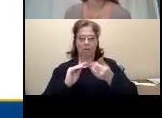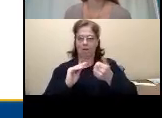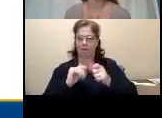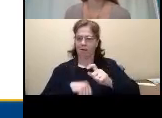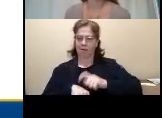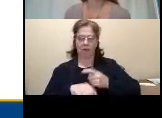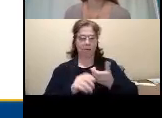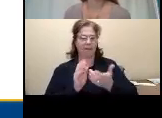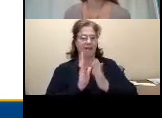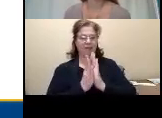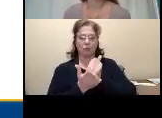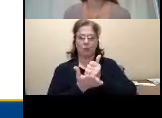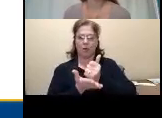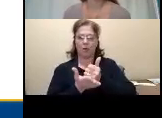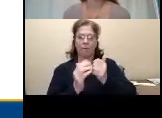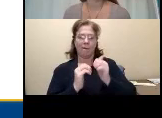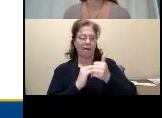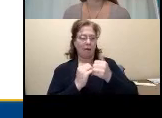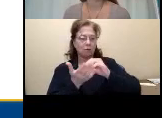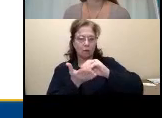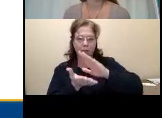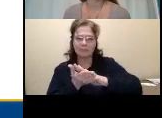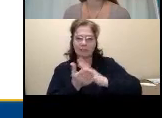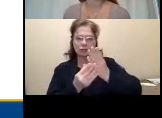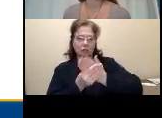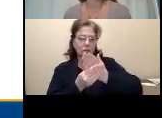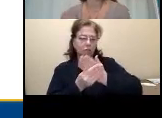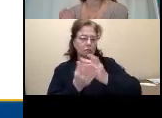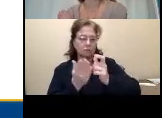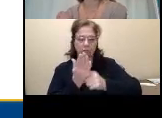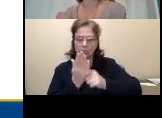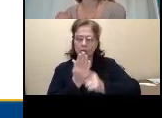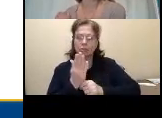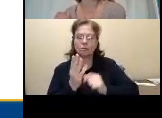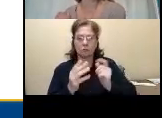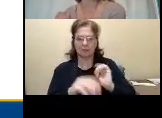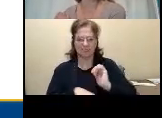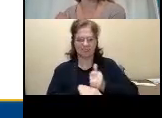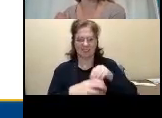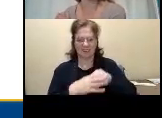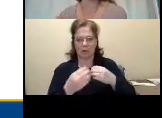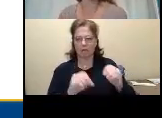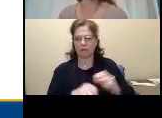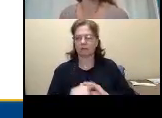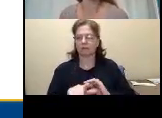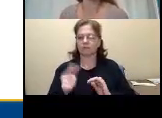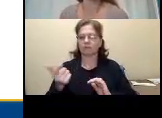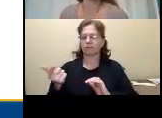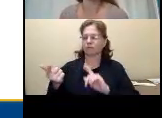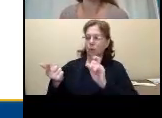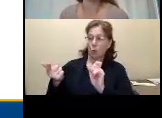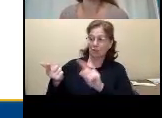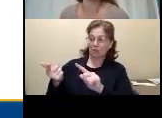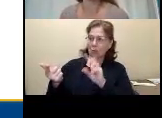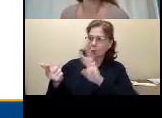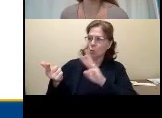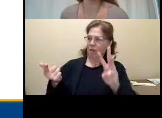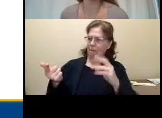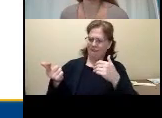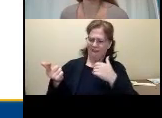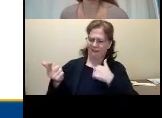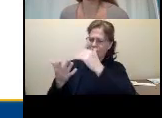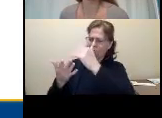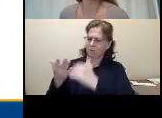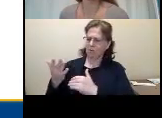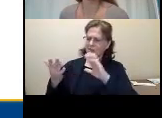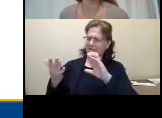with documentation if you want to have that in your office. Does your website also list the locations where a patient can go to get the